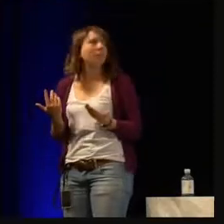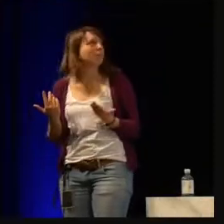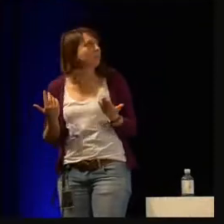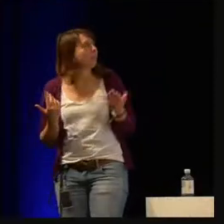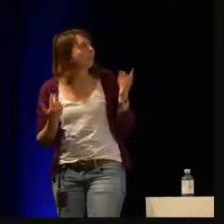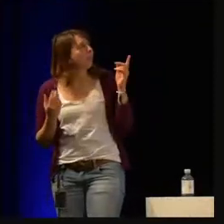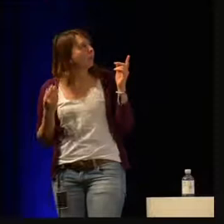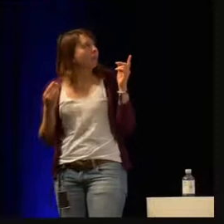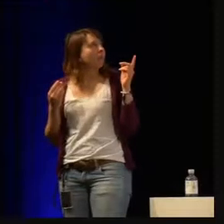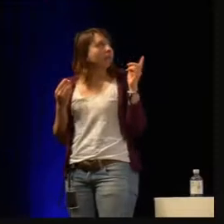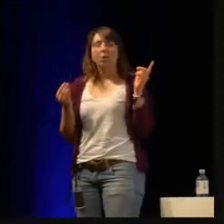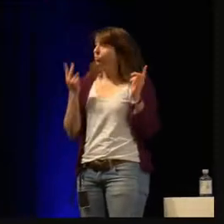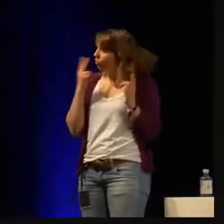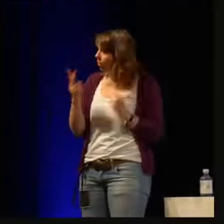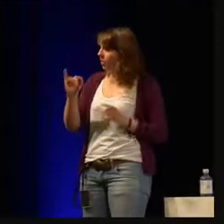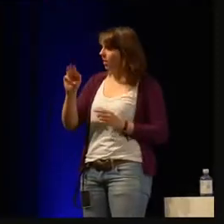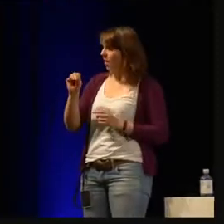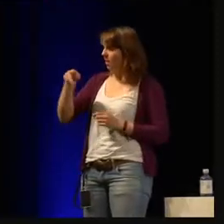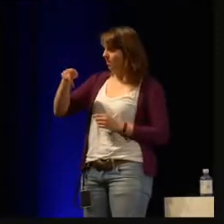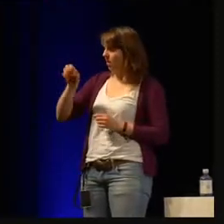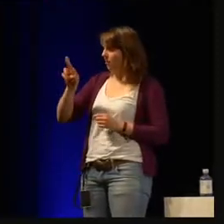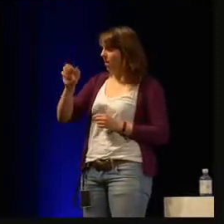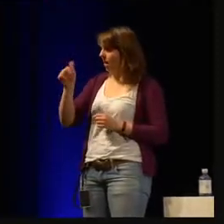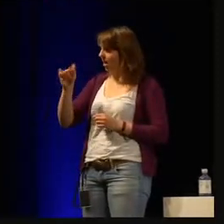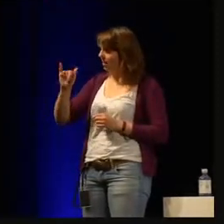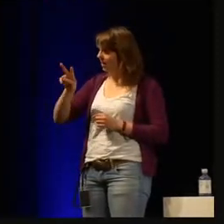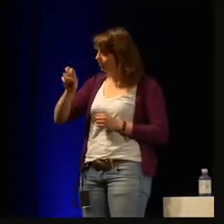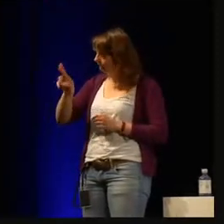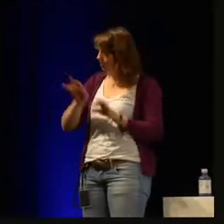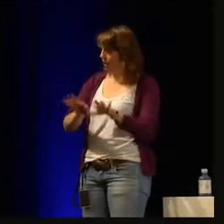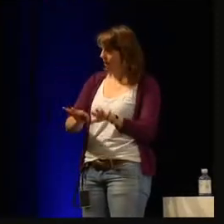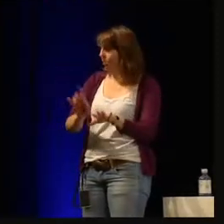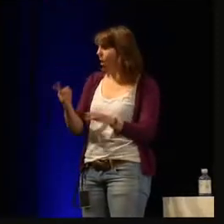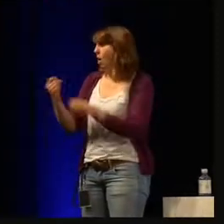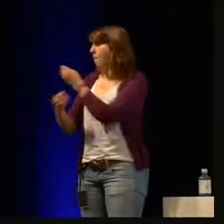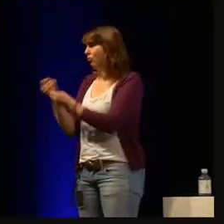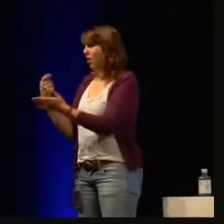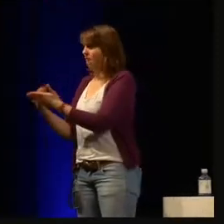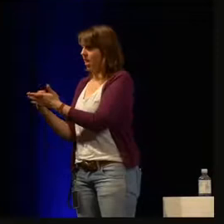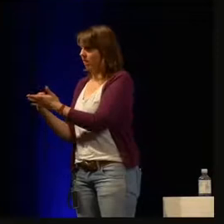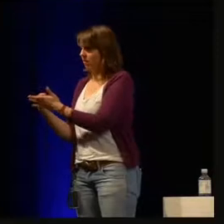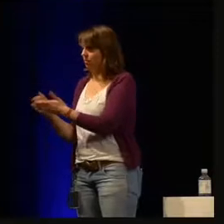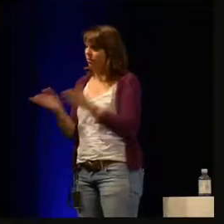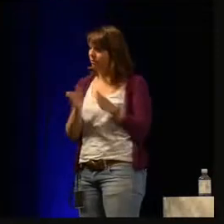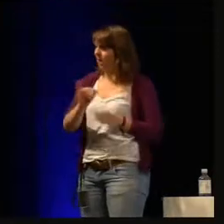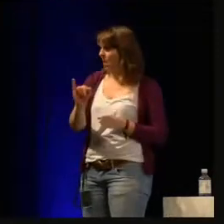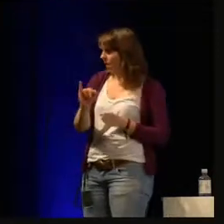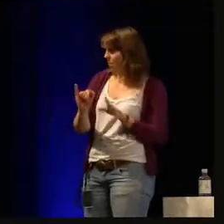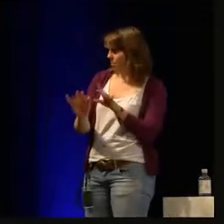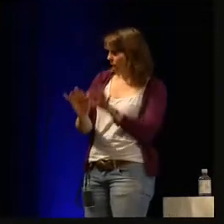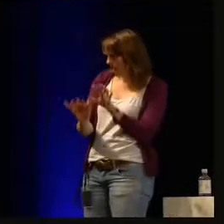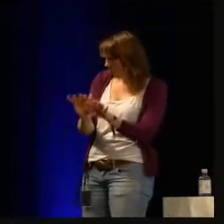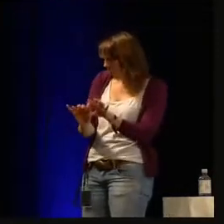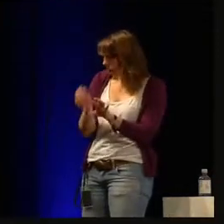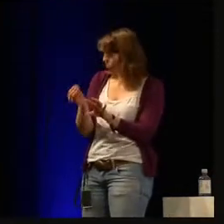actually a quite astonishing one. And the difference that we would like to talk about is imperative programming and machine